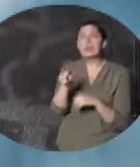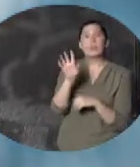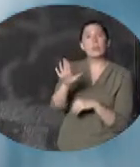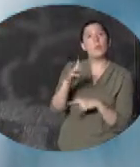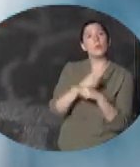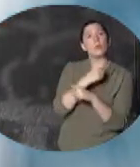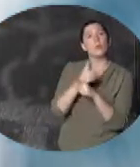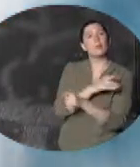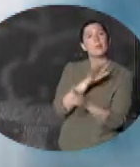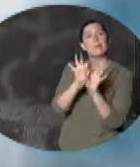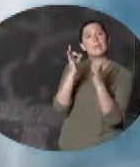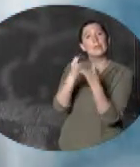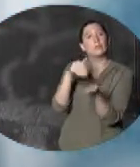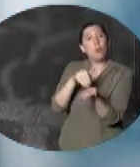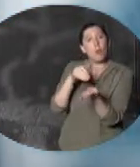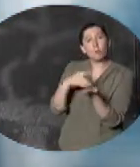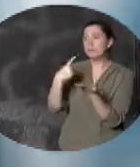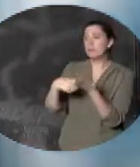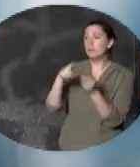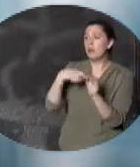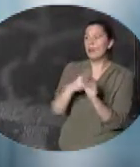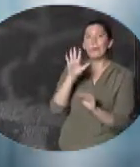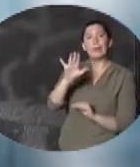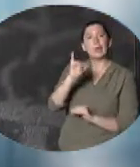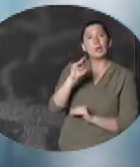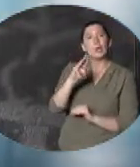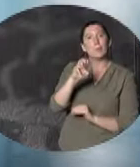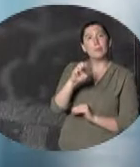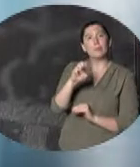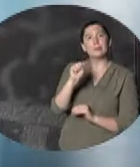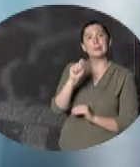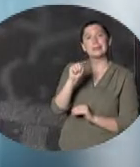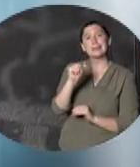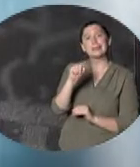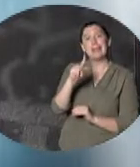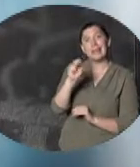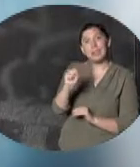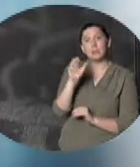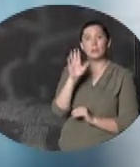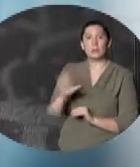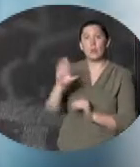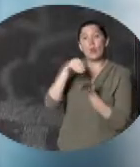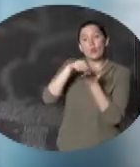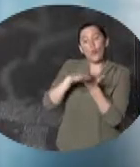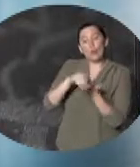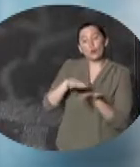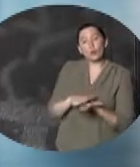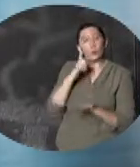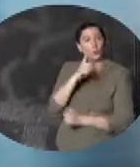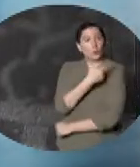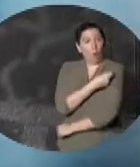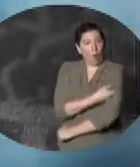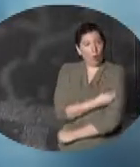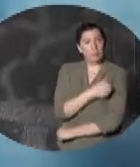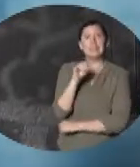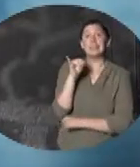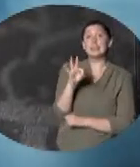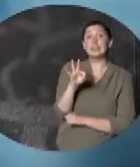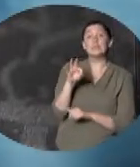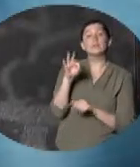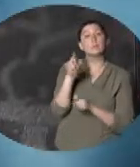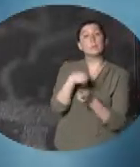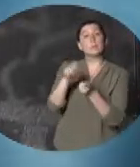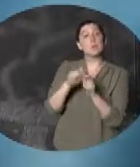and speak to them about their own immune status, looking at their own immune record, a record of immunization, and also if they're in one of those groups